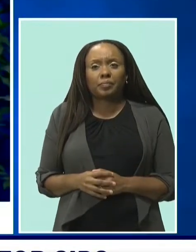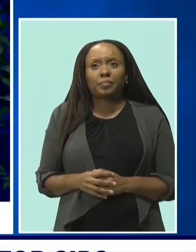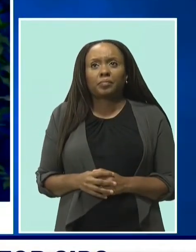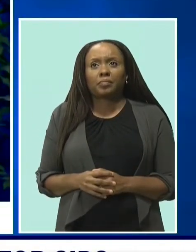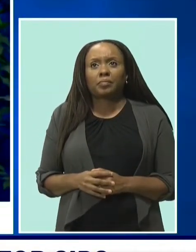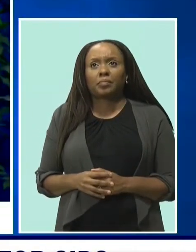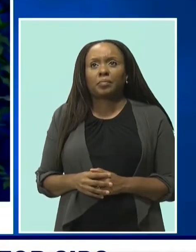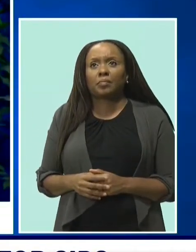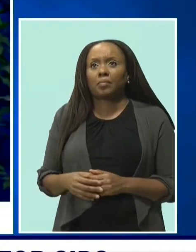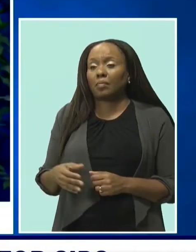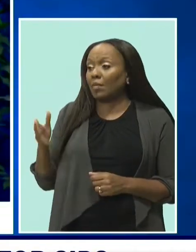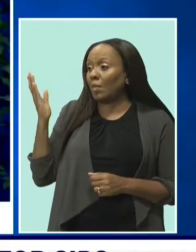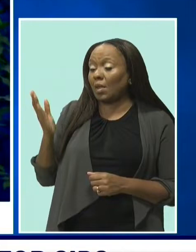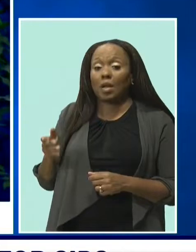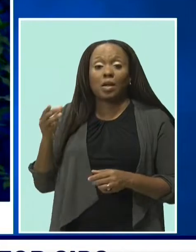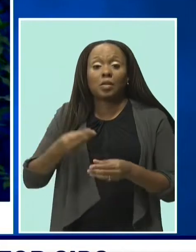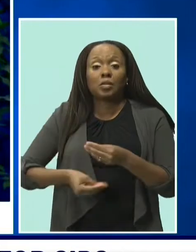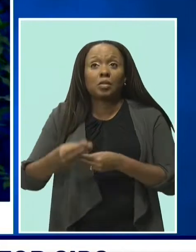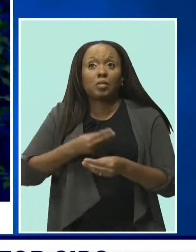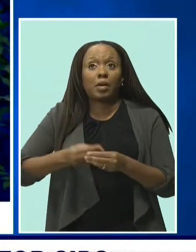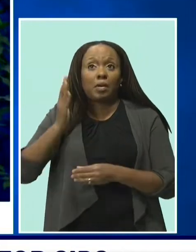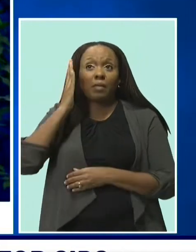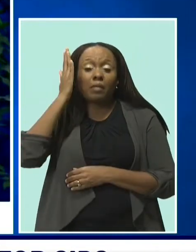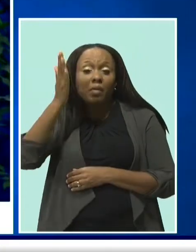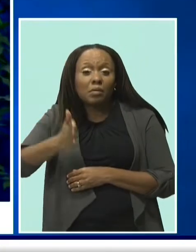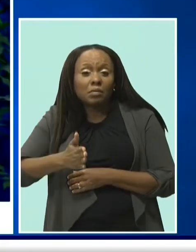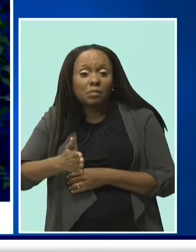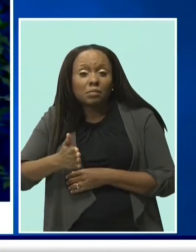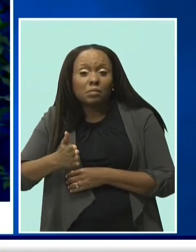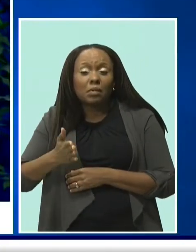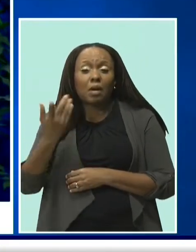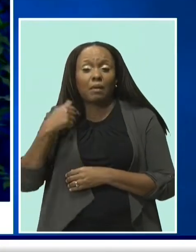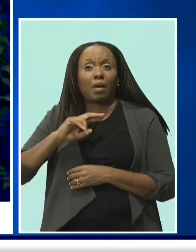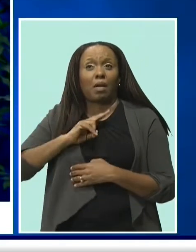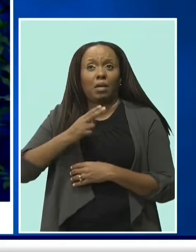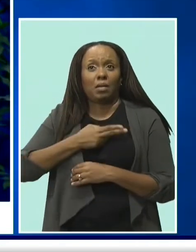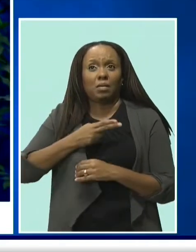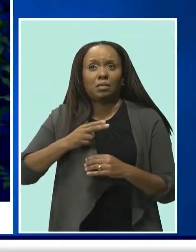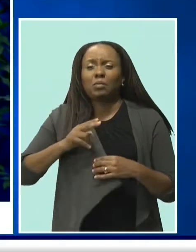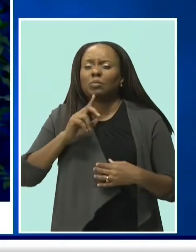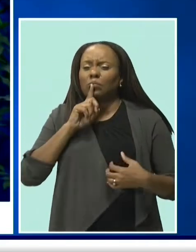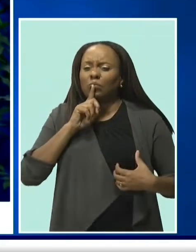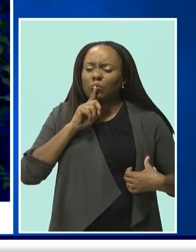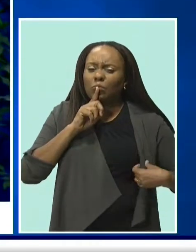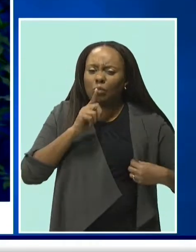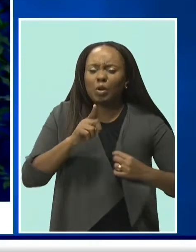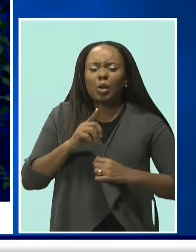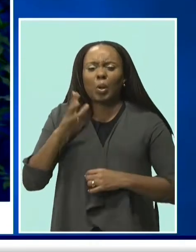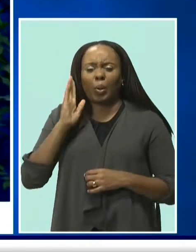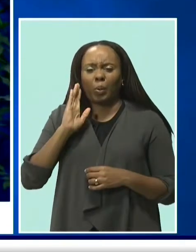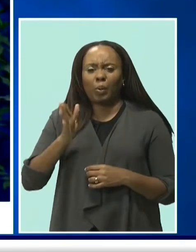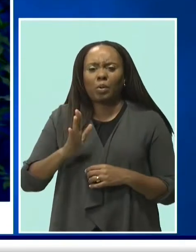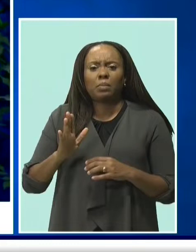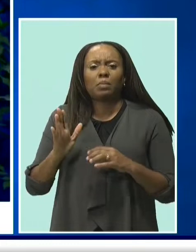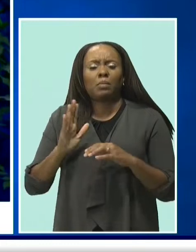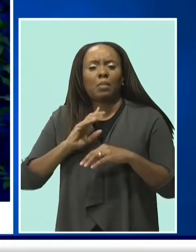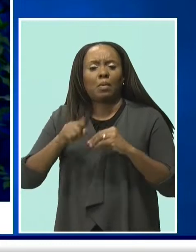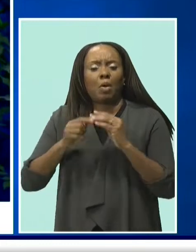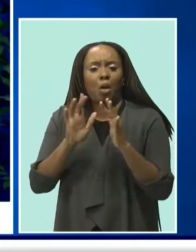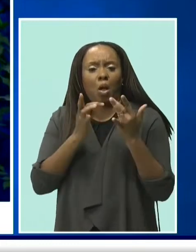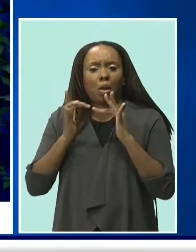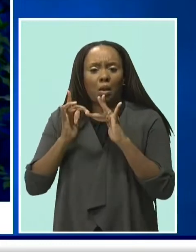We know that the future of trade, especially for us in the region with high logistics costs, is going to be in online